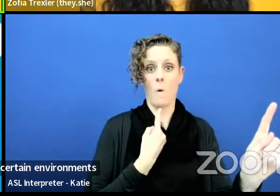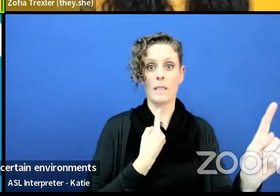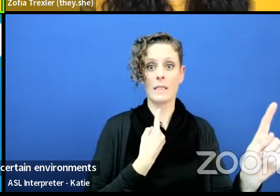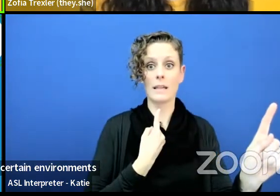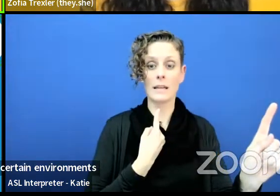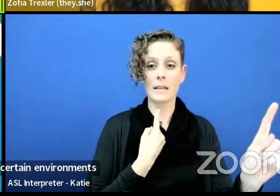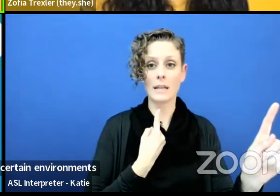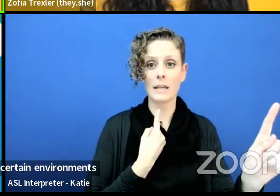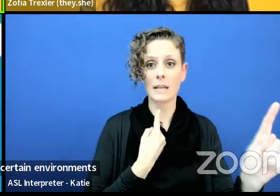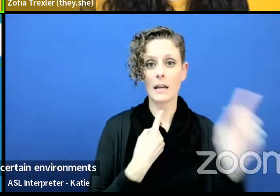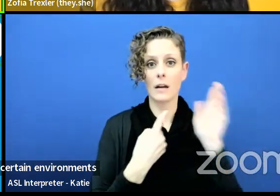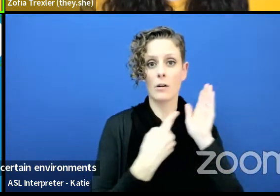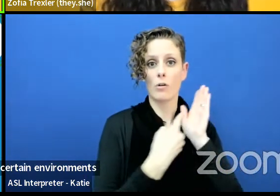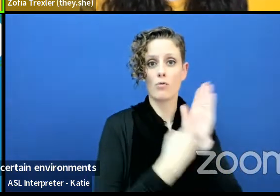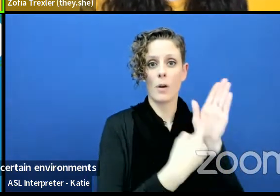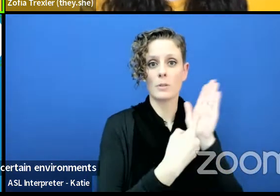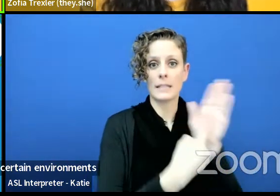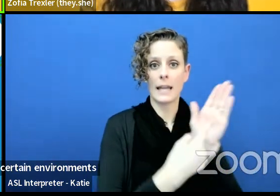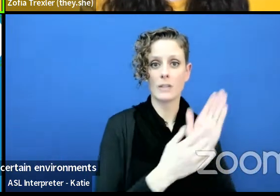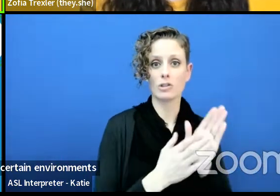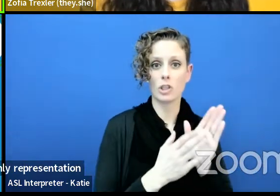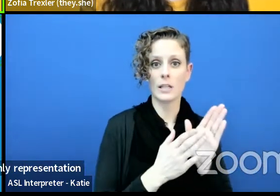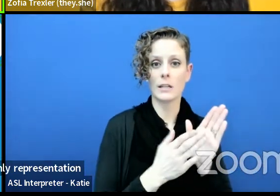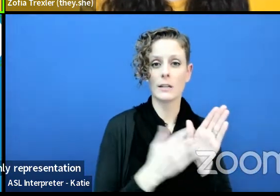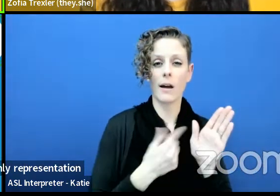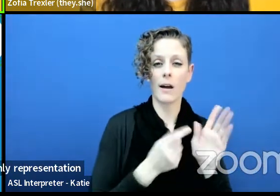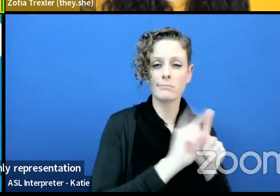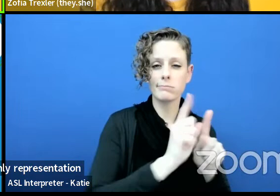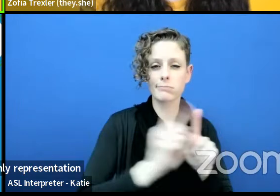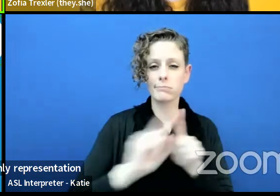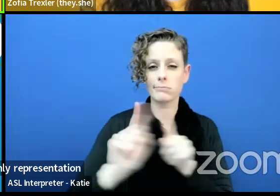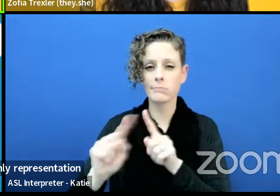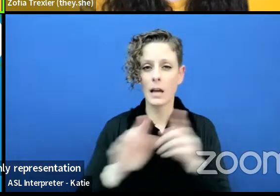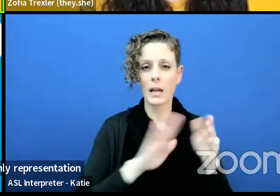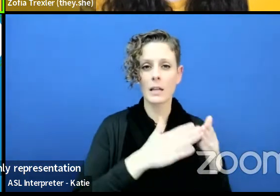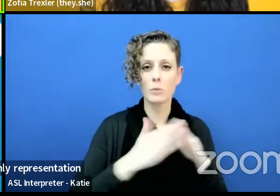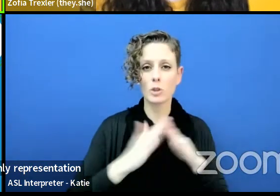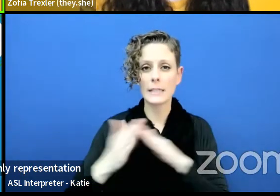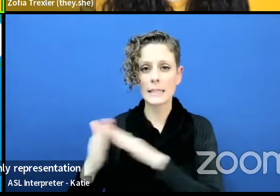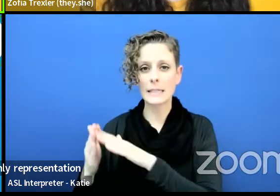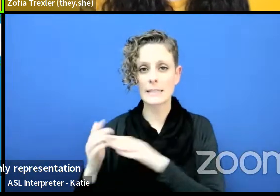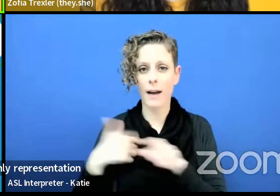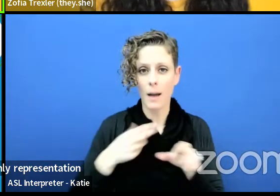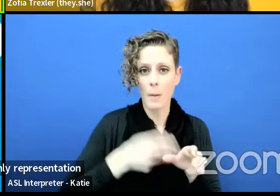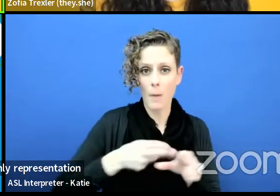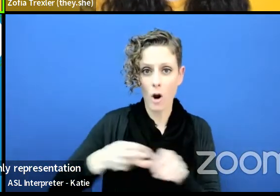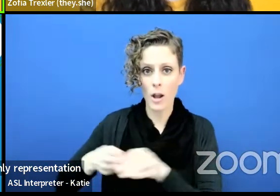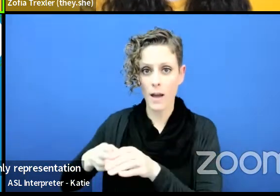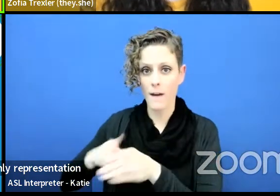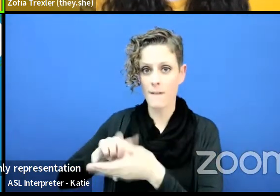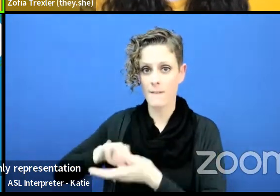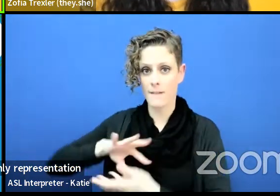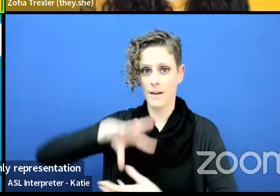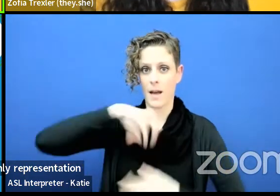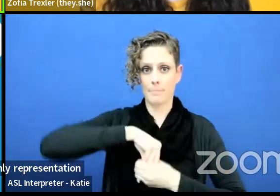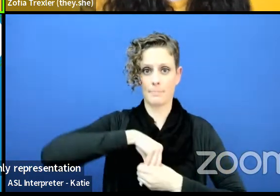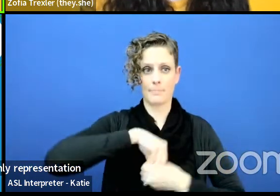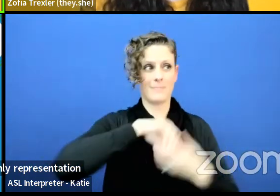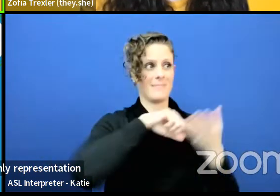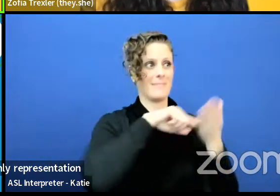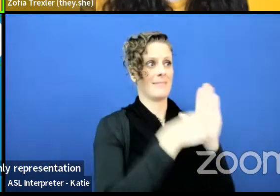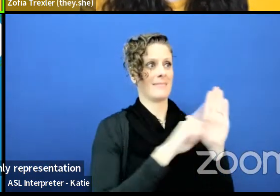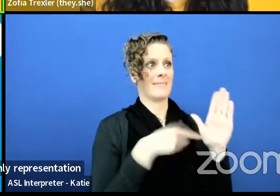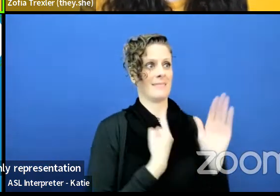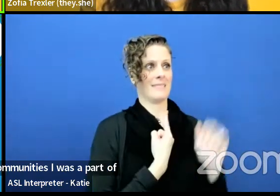representation of different type of communities that I was a part of. And it